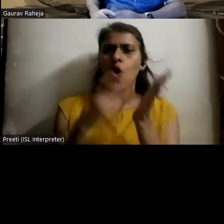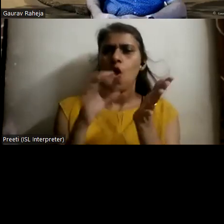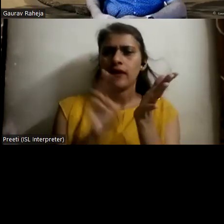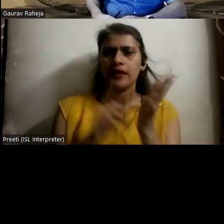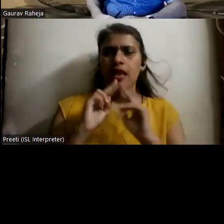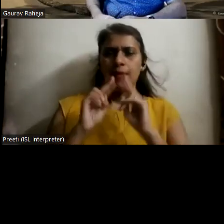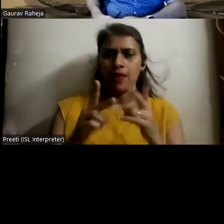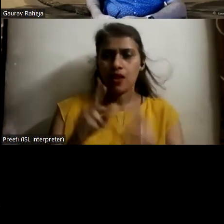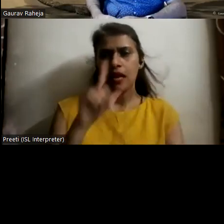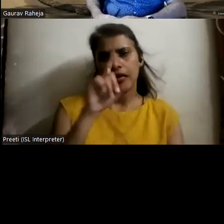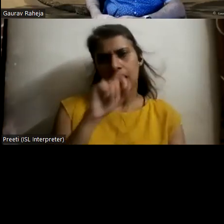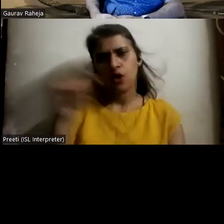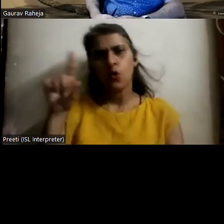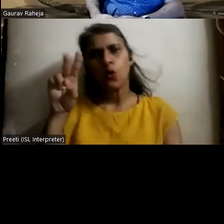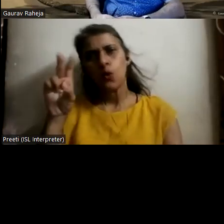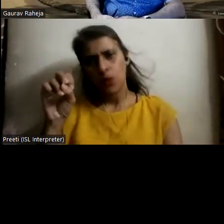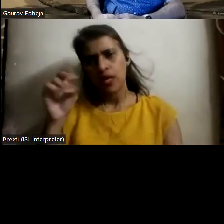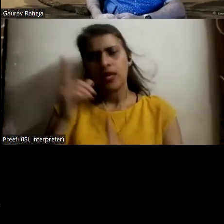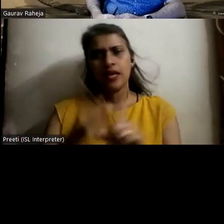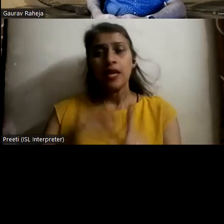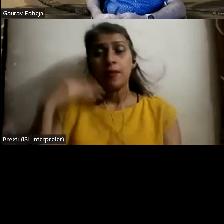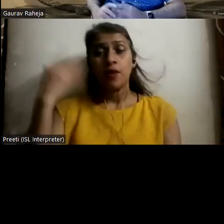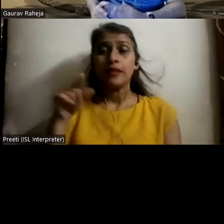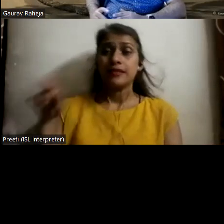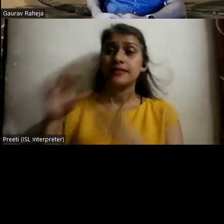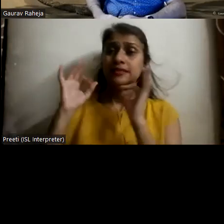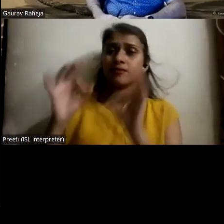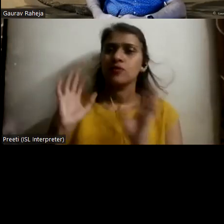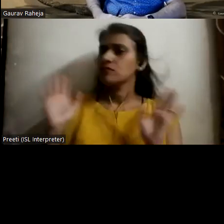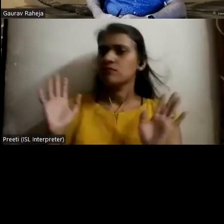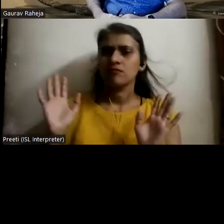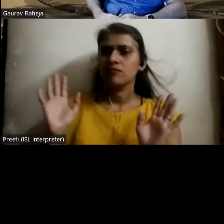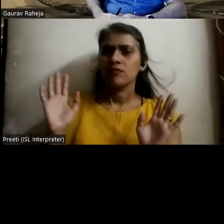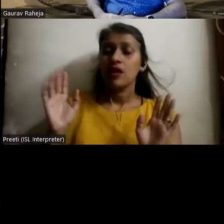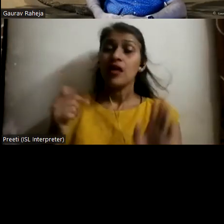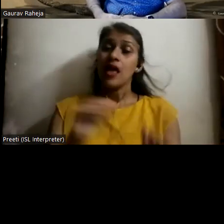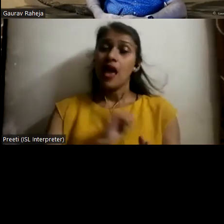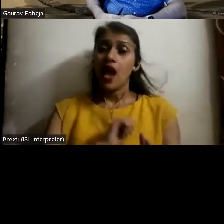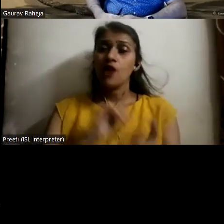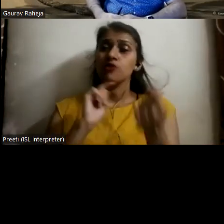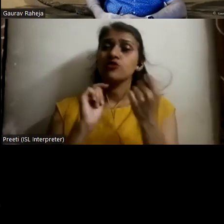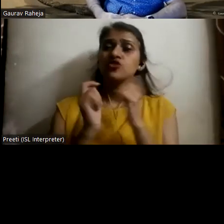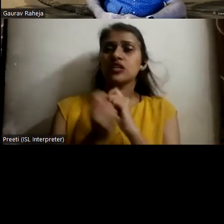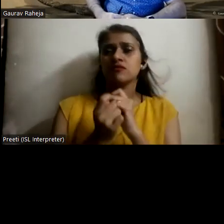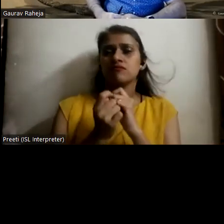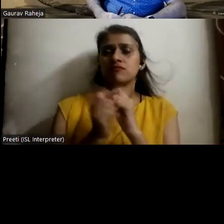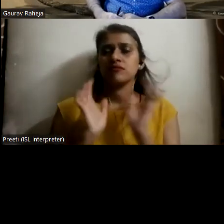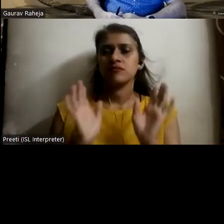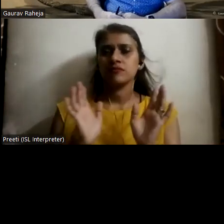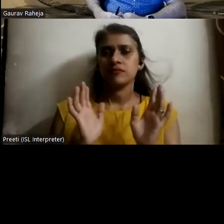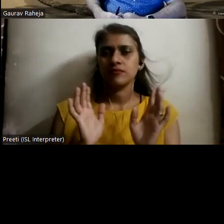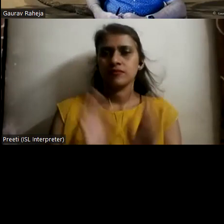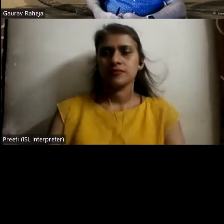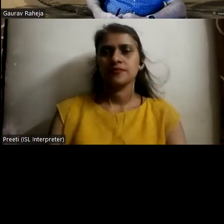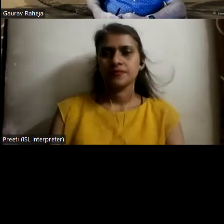have to talk about this as something special. It takes a long time to change attitudes and practices. Now, Ronald